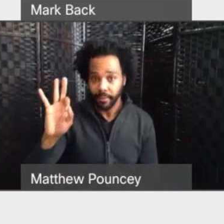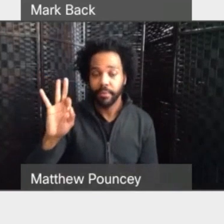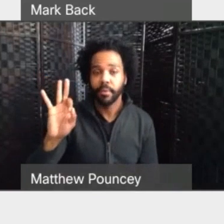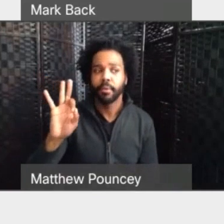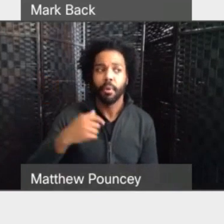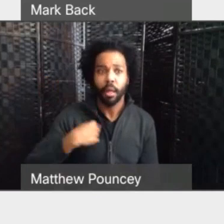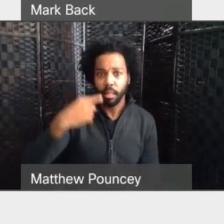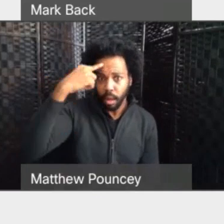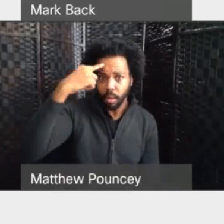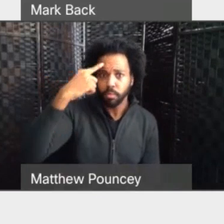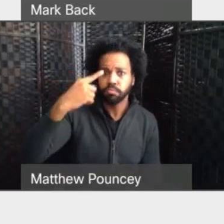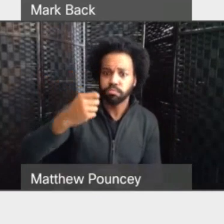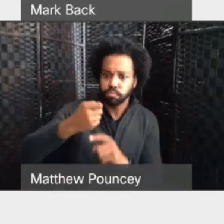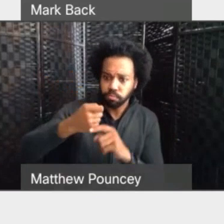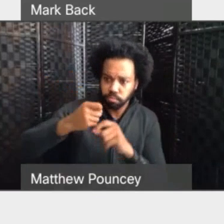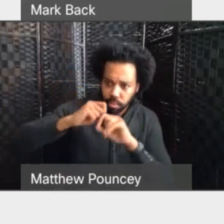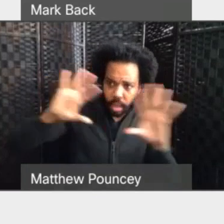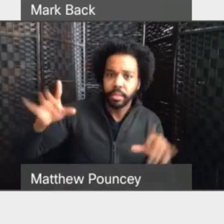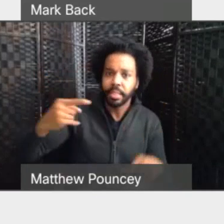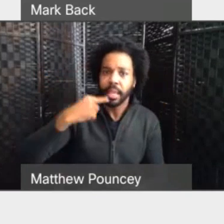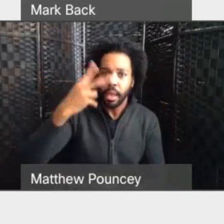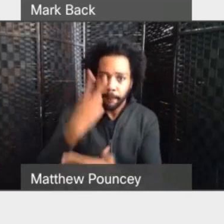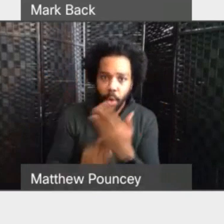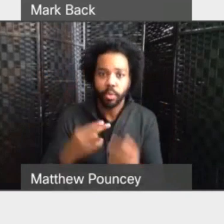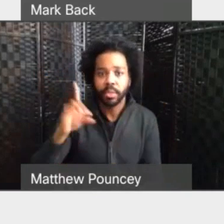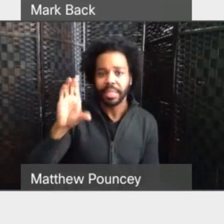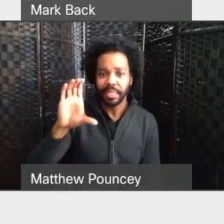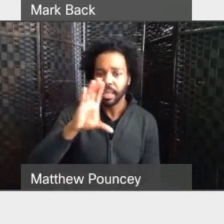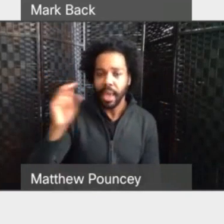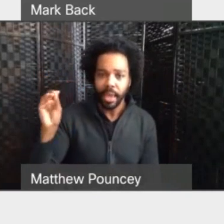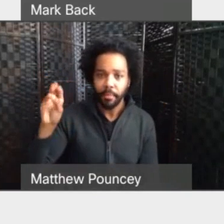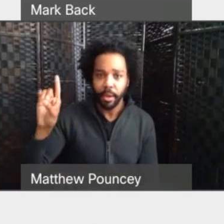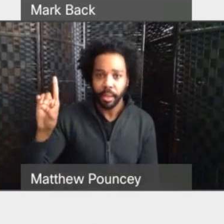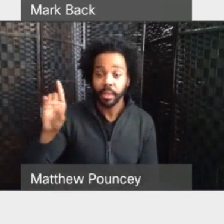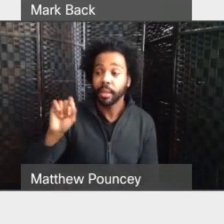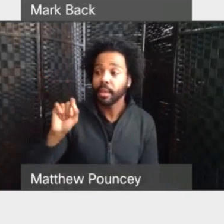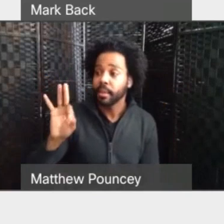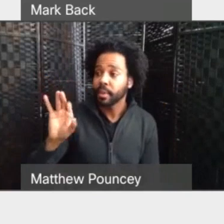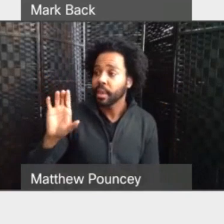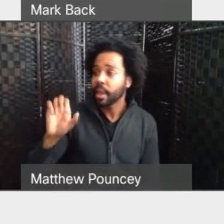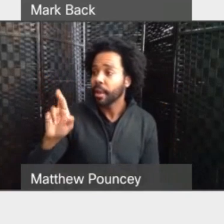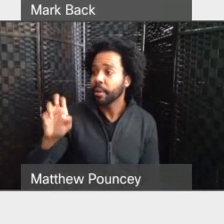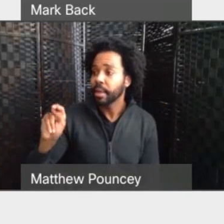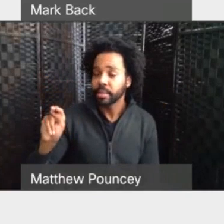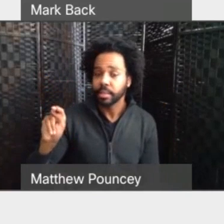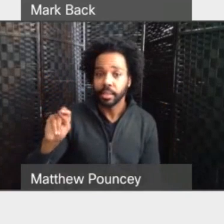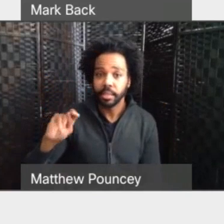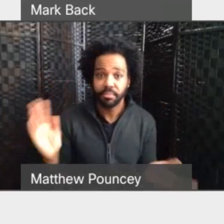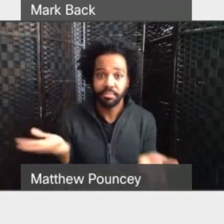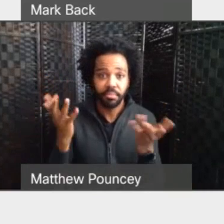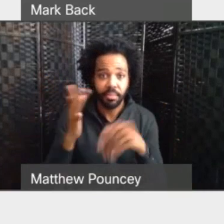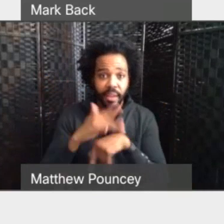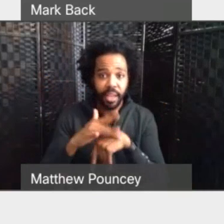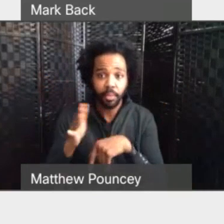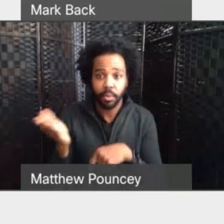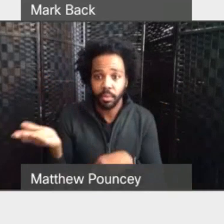pretty explicit to say DC and Maryland. And if Karen is available there. So for